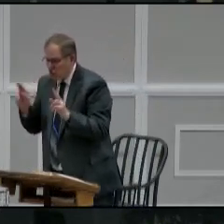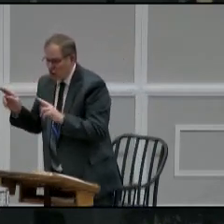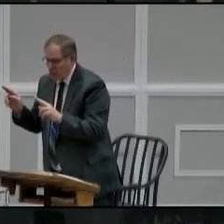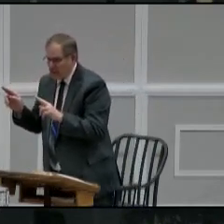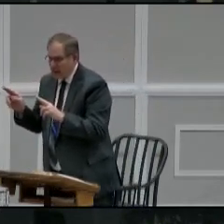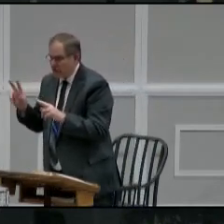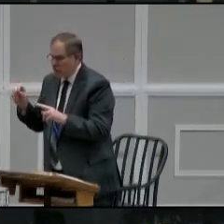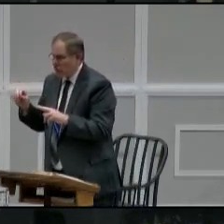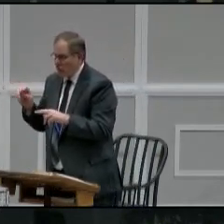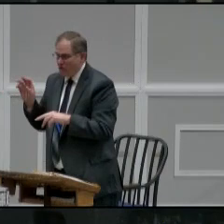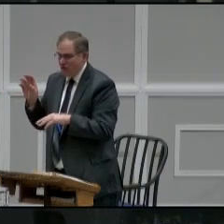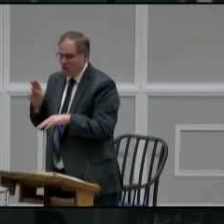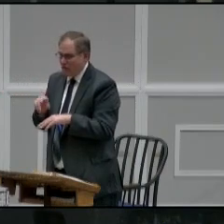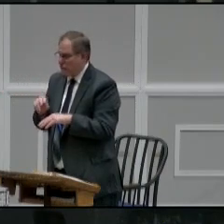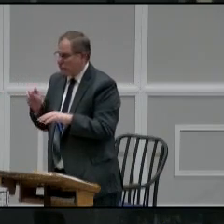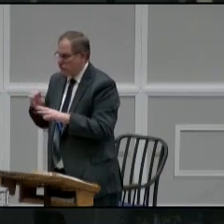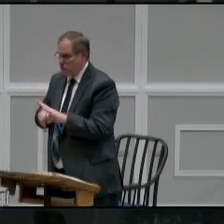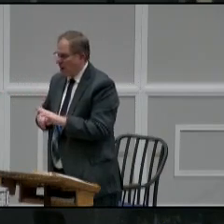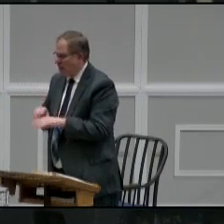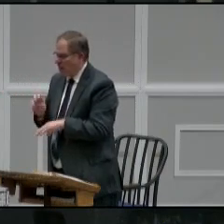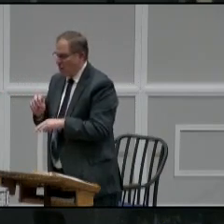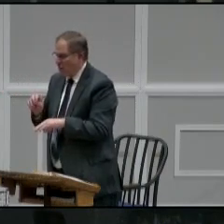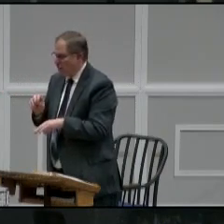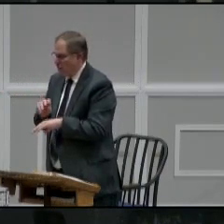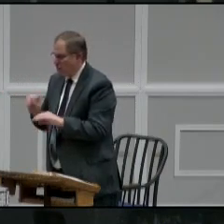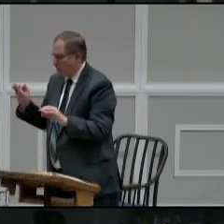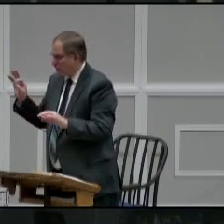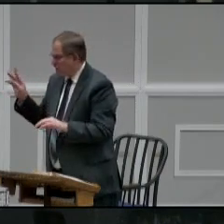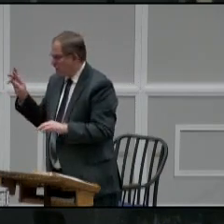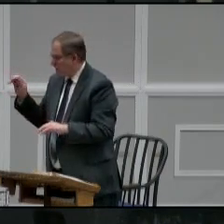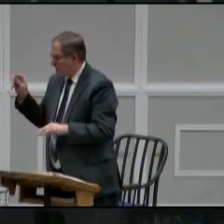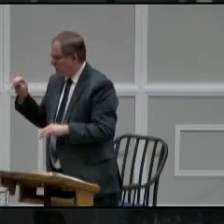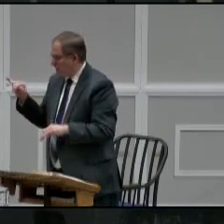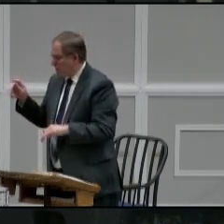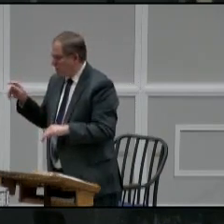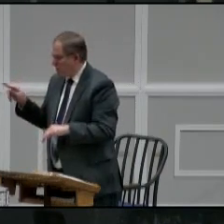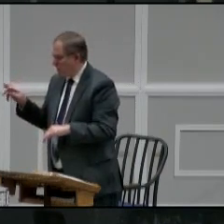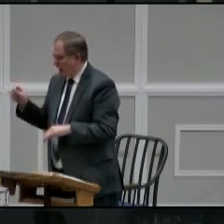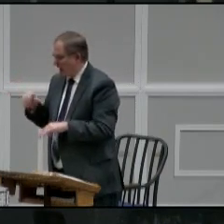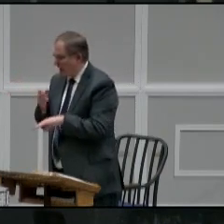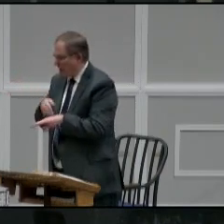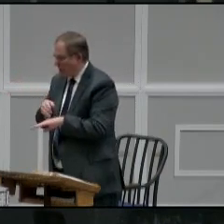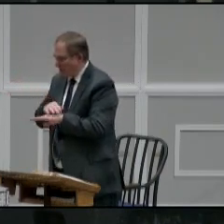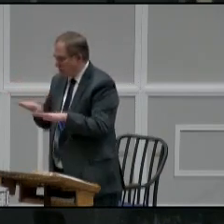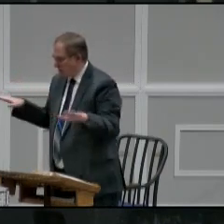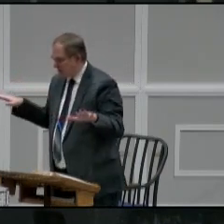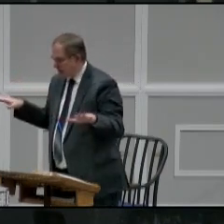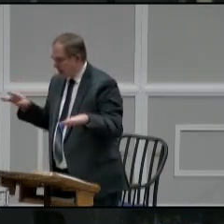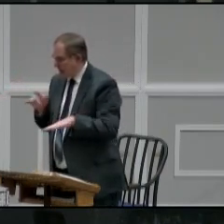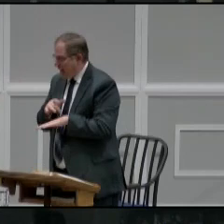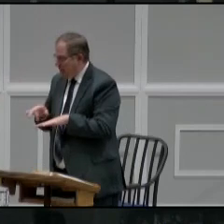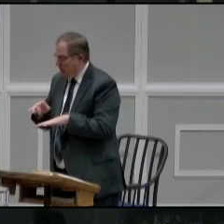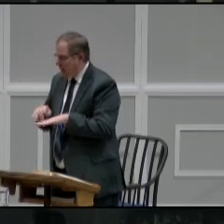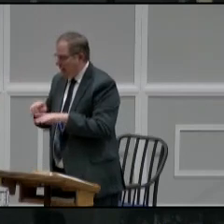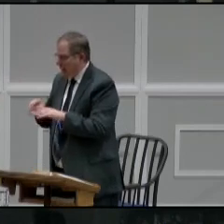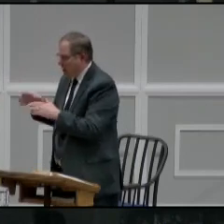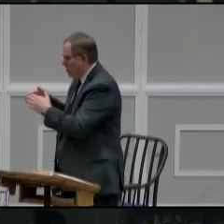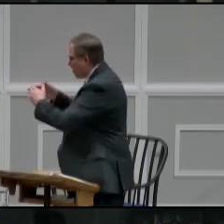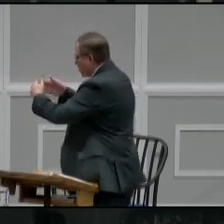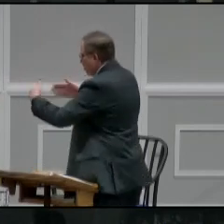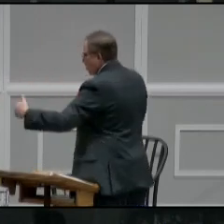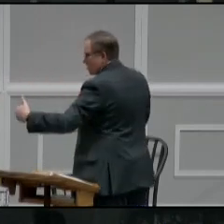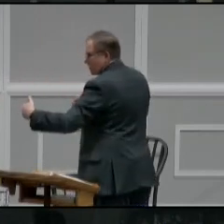no furniture. There's nothing in the room. It's just a big open room. And then at the end of the room, you see this shrine set up to this